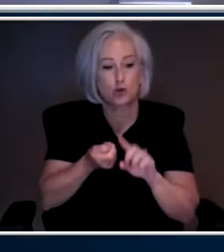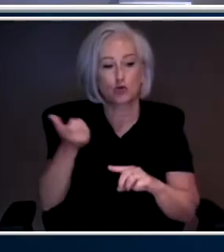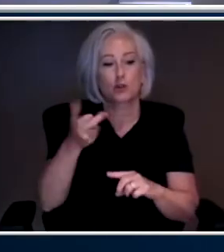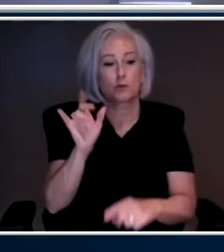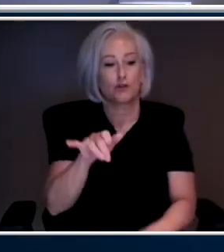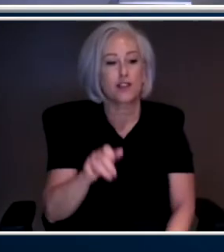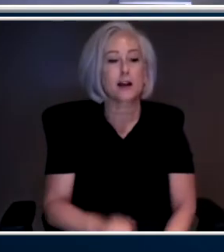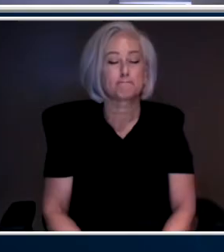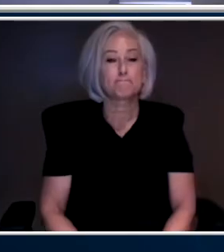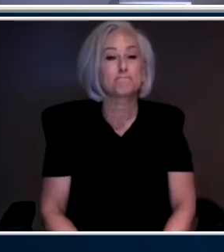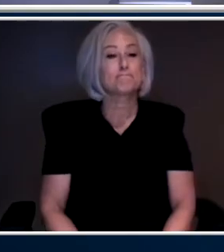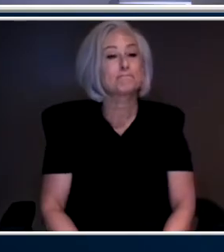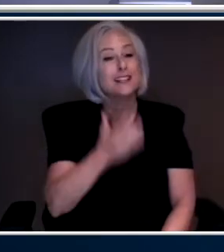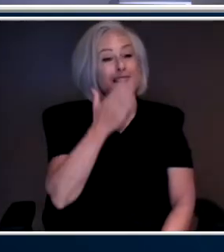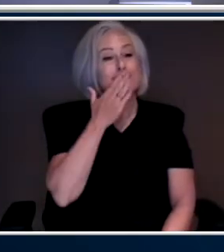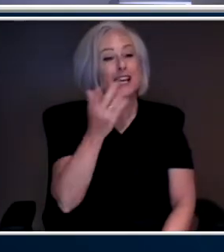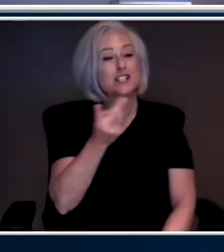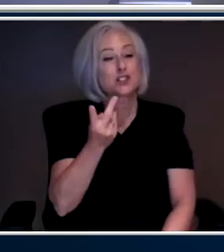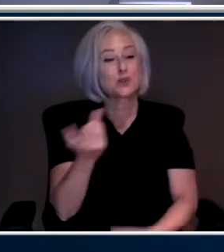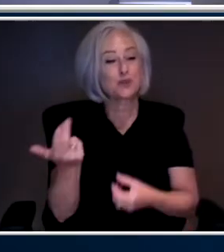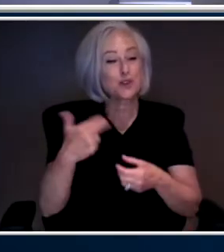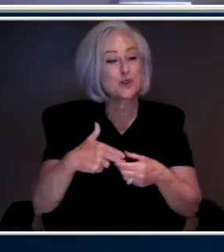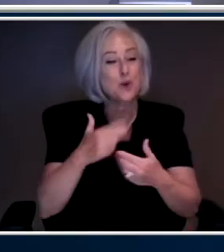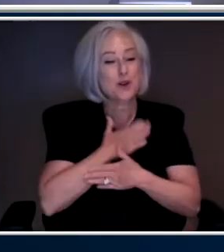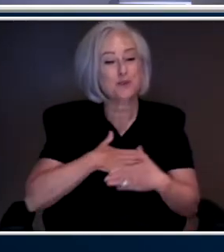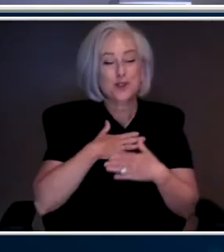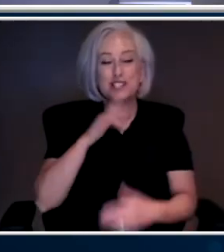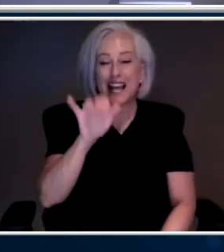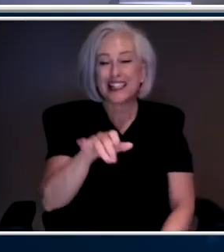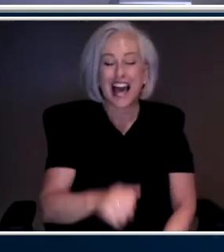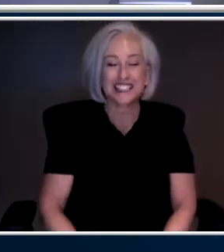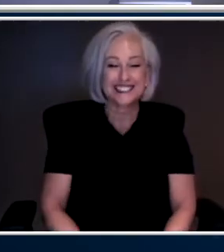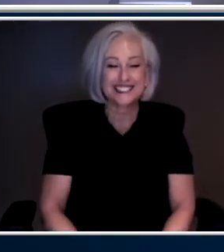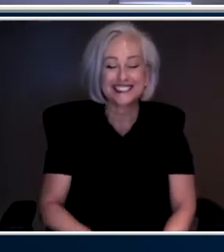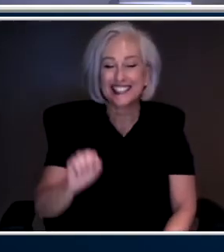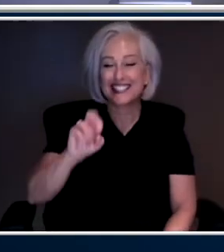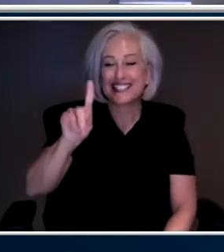Docs, thanks for being here with us today. We appreciate it. Thank you. Sandy, thanks so